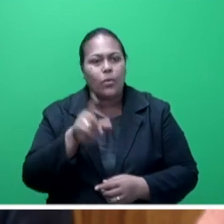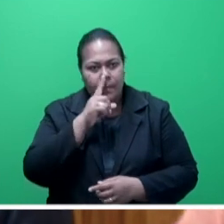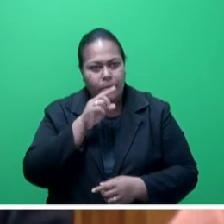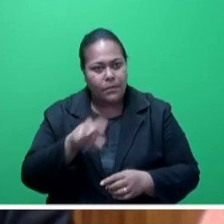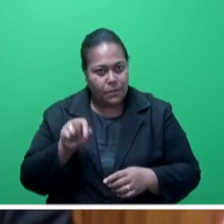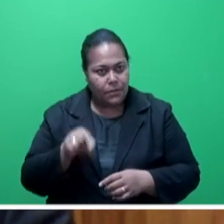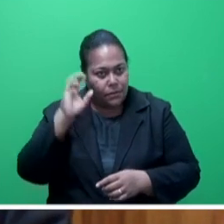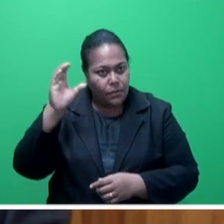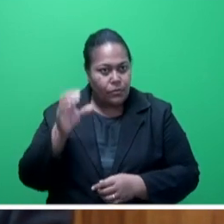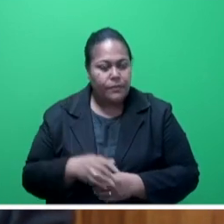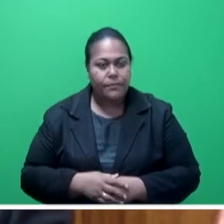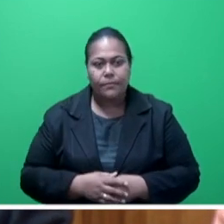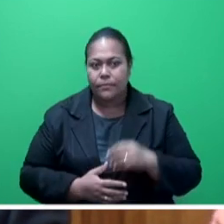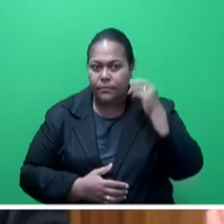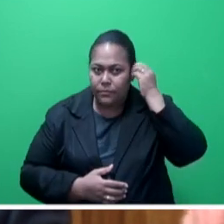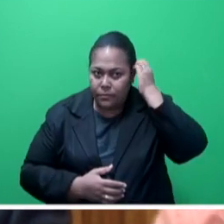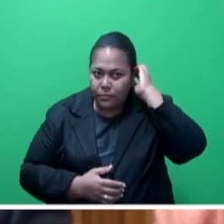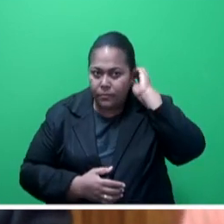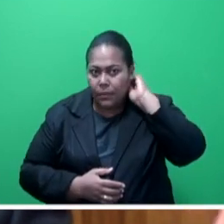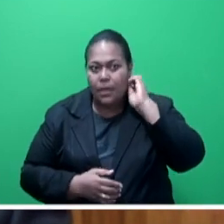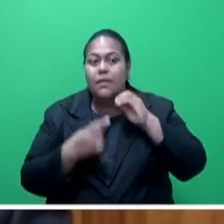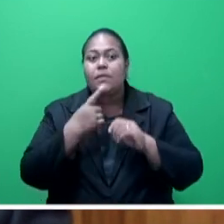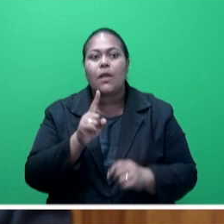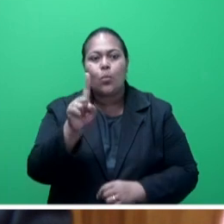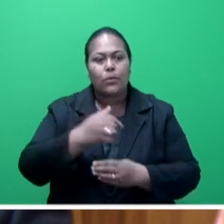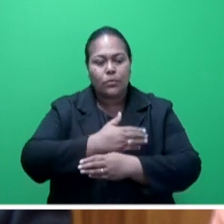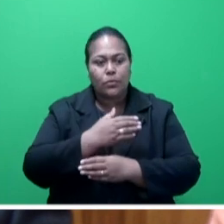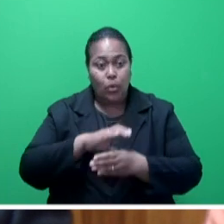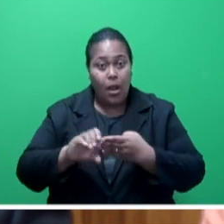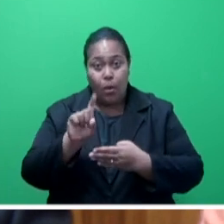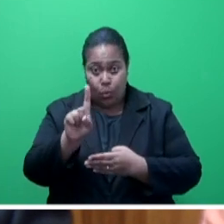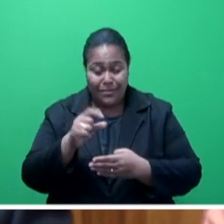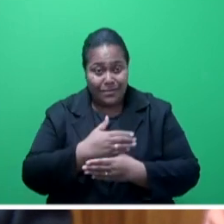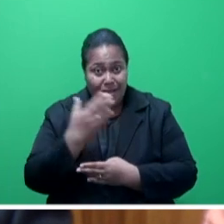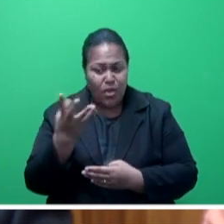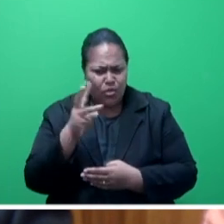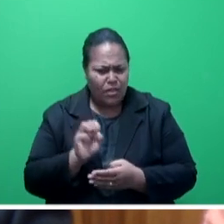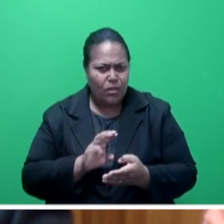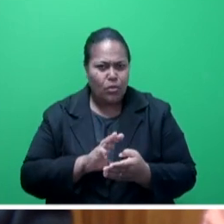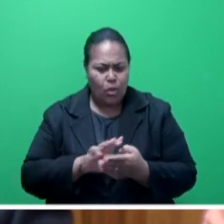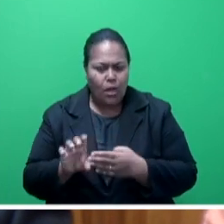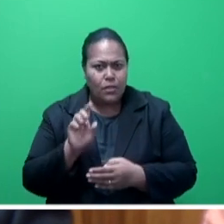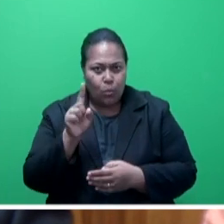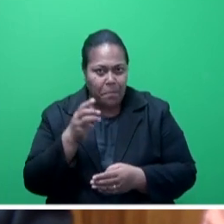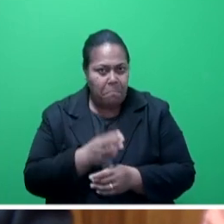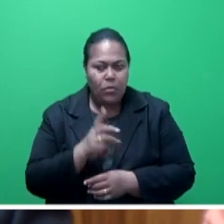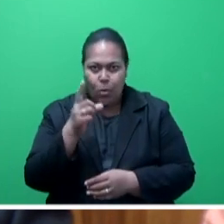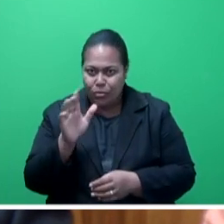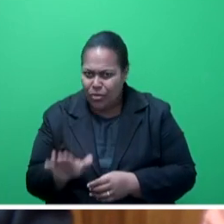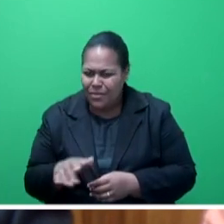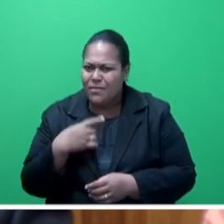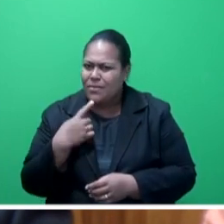are saying that the $1 per day or the $30 per month per child should not be given to our most vulnerable